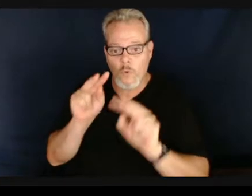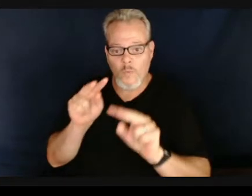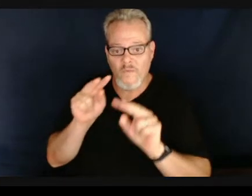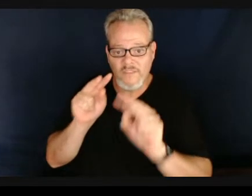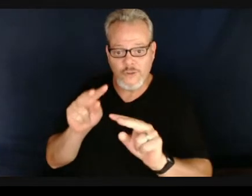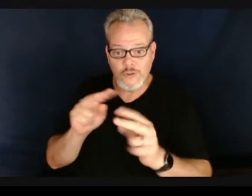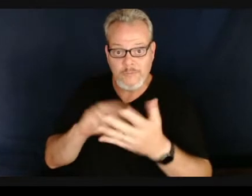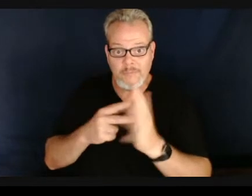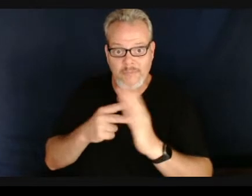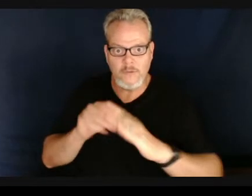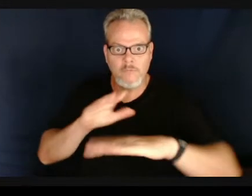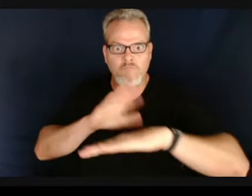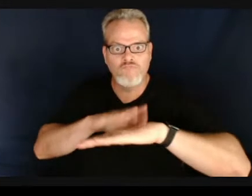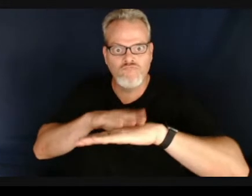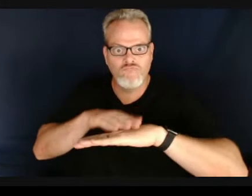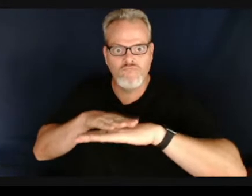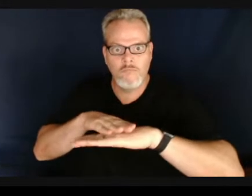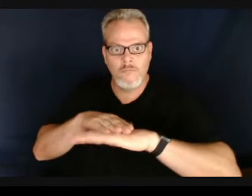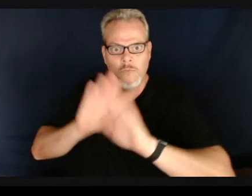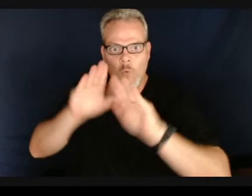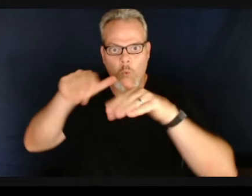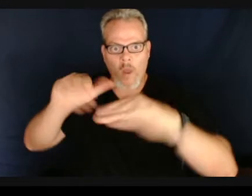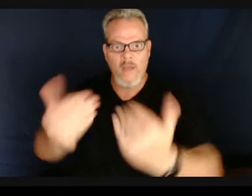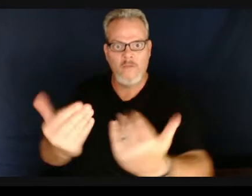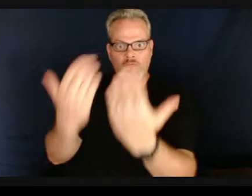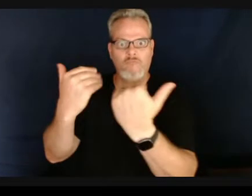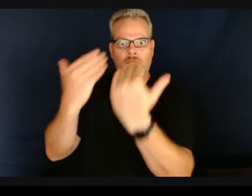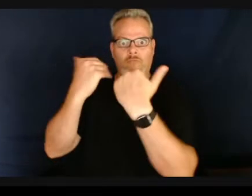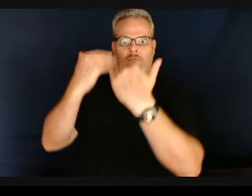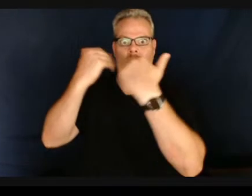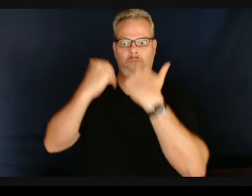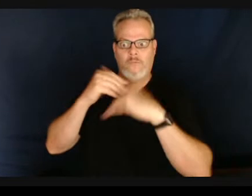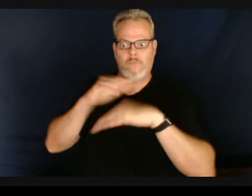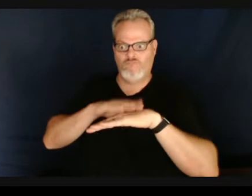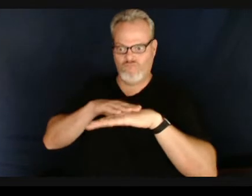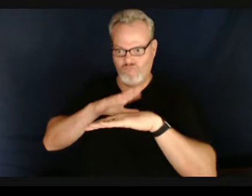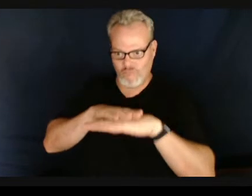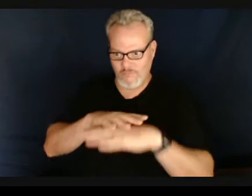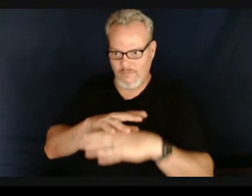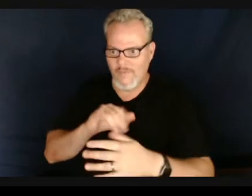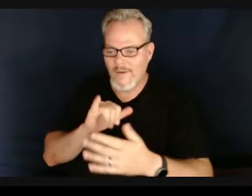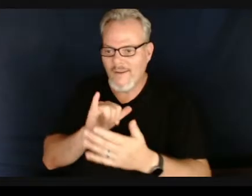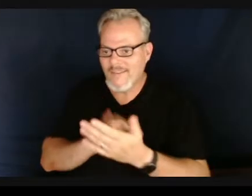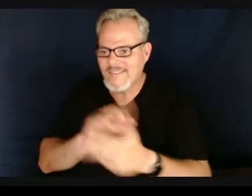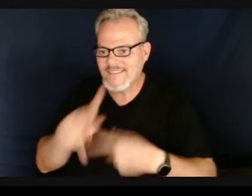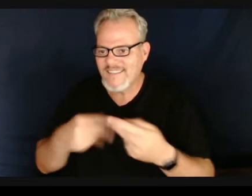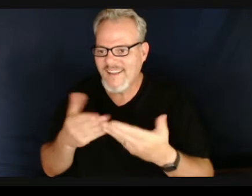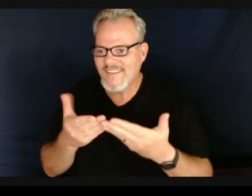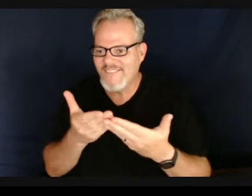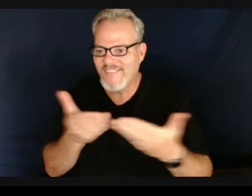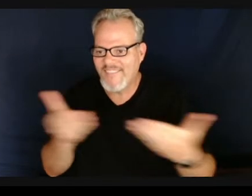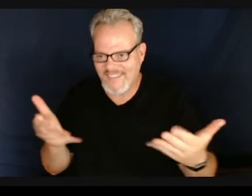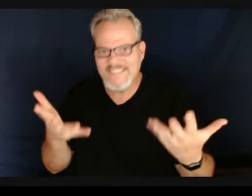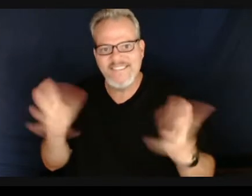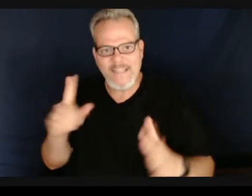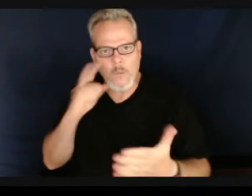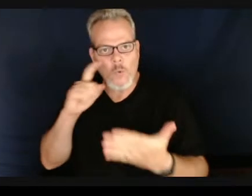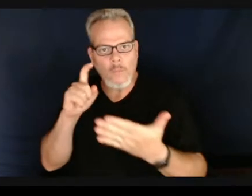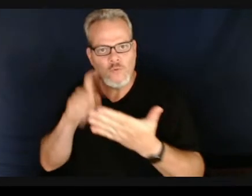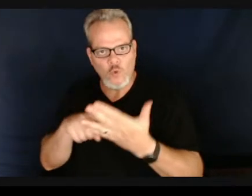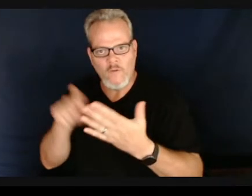ocean receding, unusual silence, shifts in animal behavior. These were things that were observed by Hawaiian